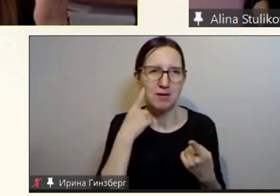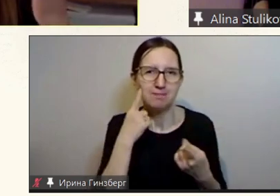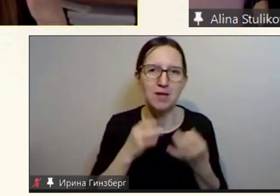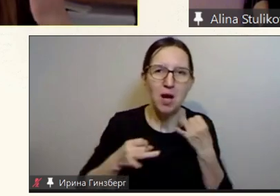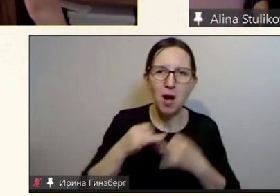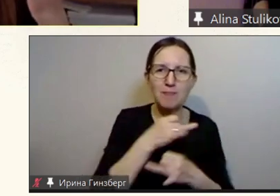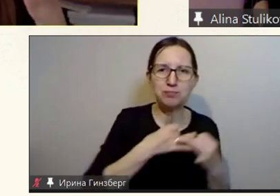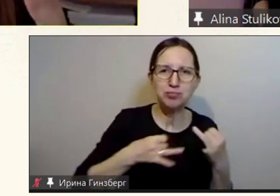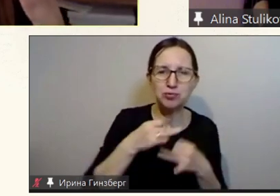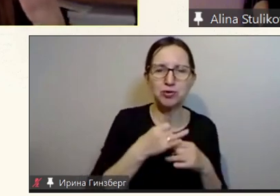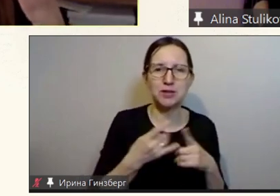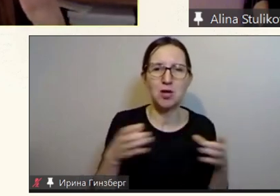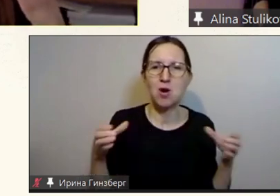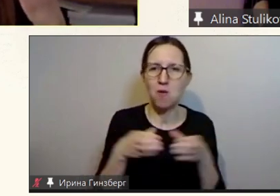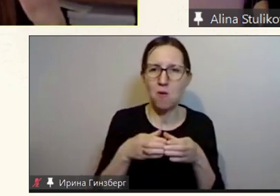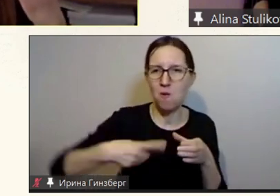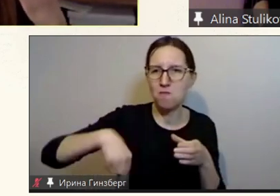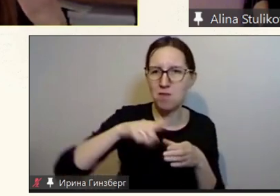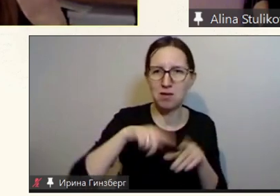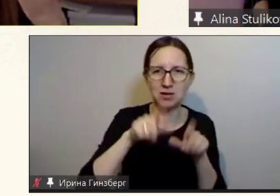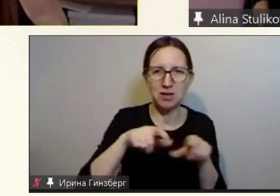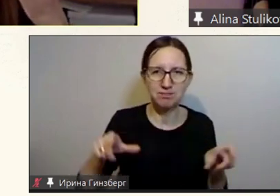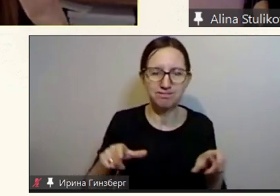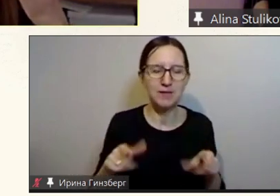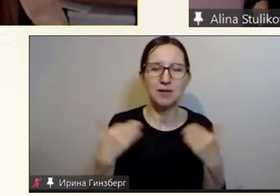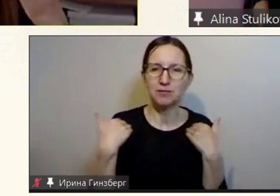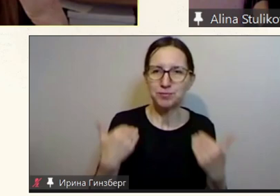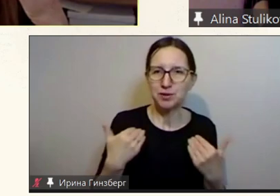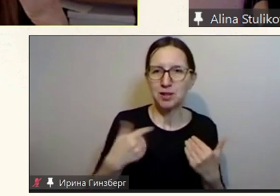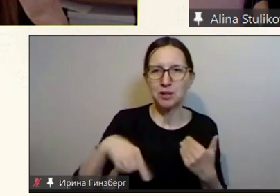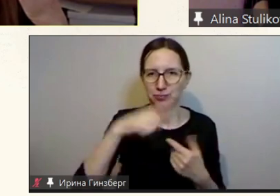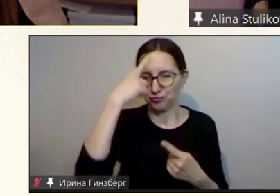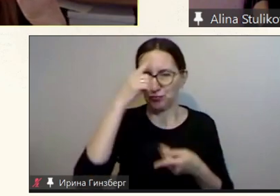are involved in the idea